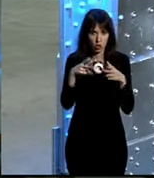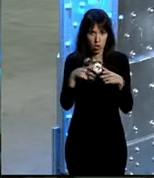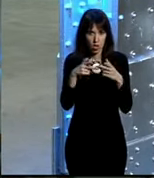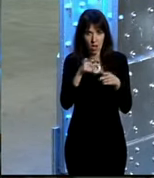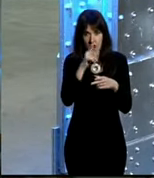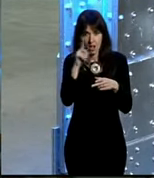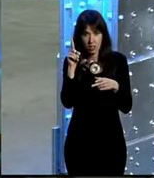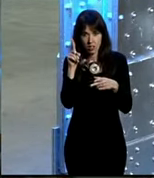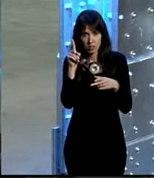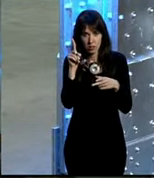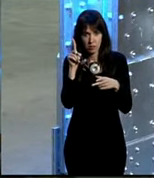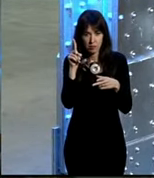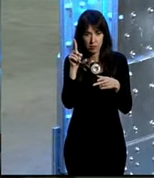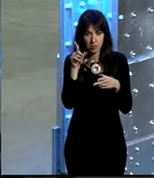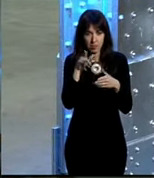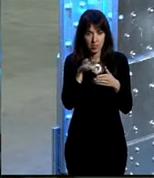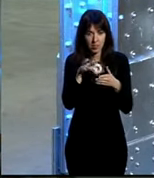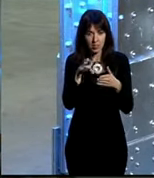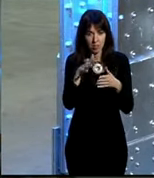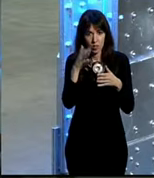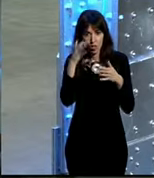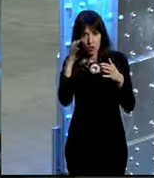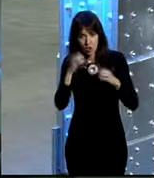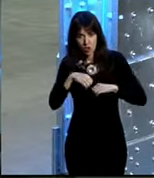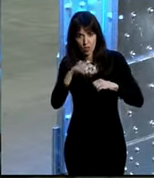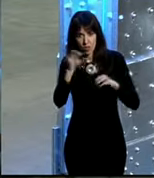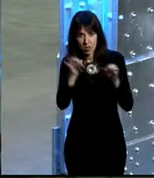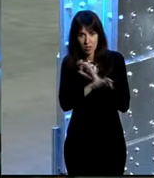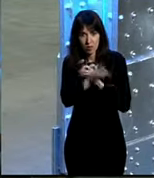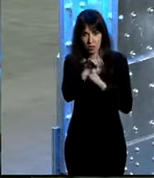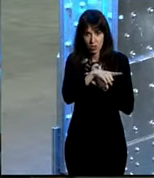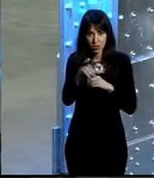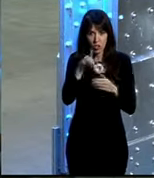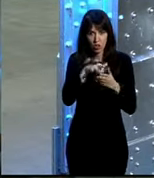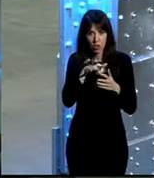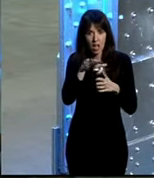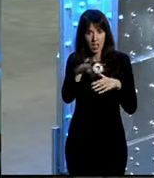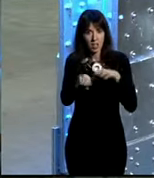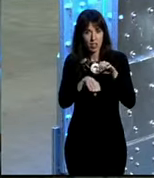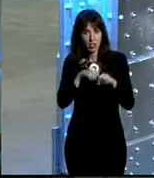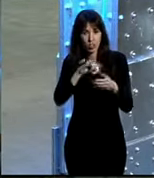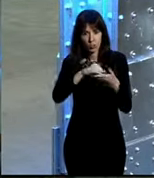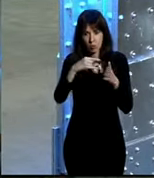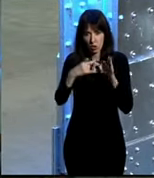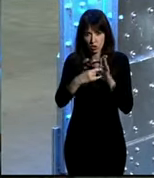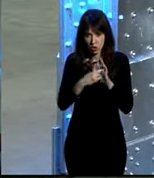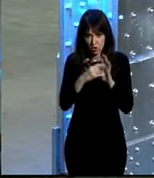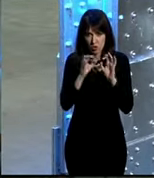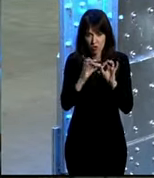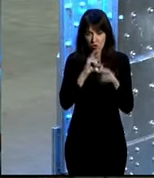y Dani recién nos puede... Last year there was a project, an award-winning project called